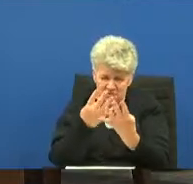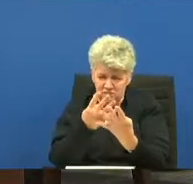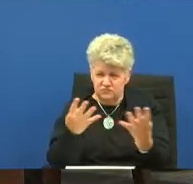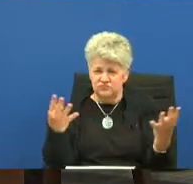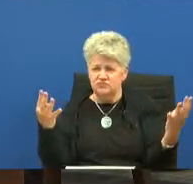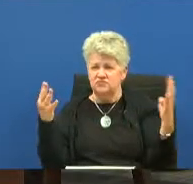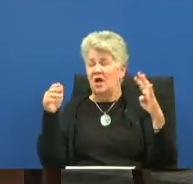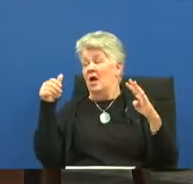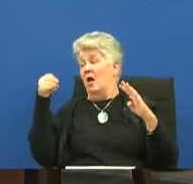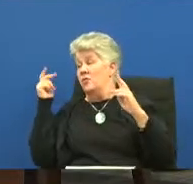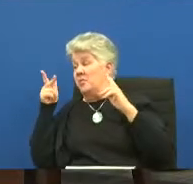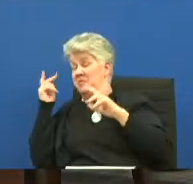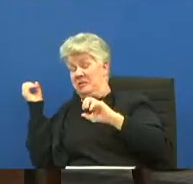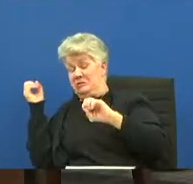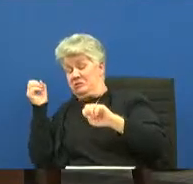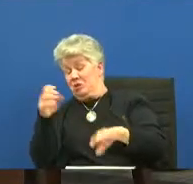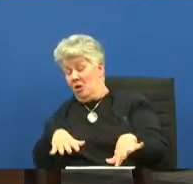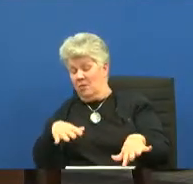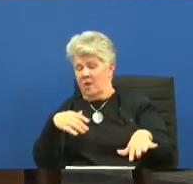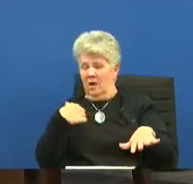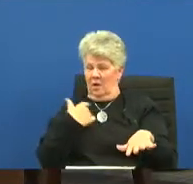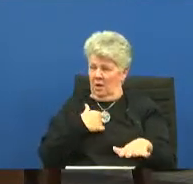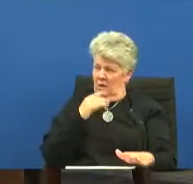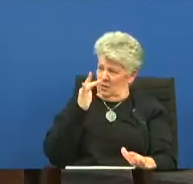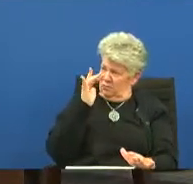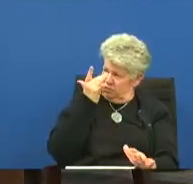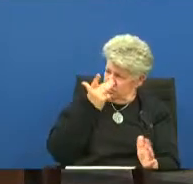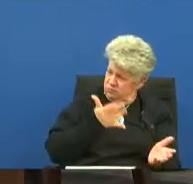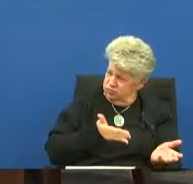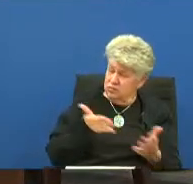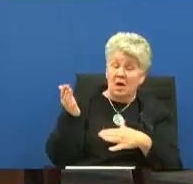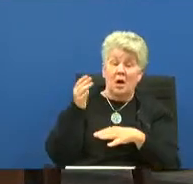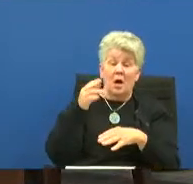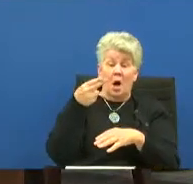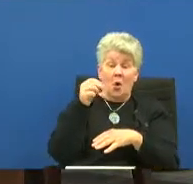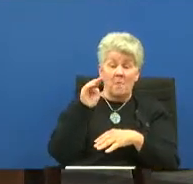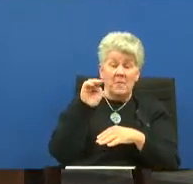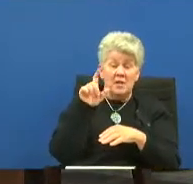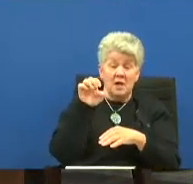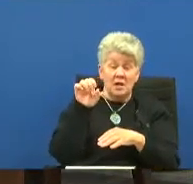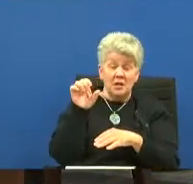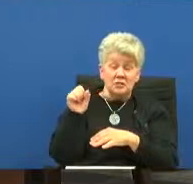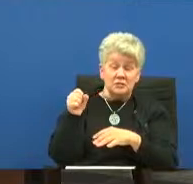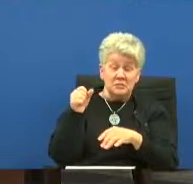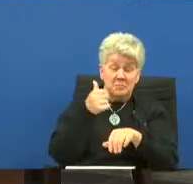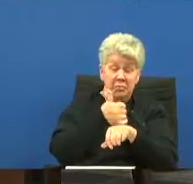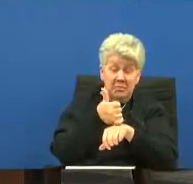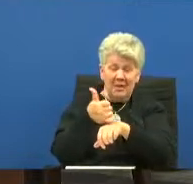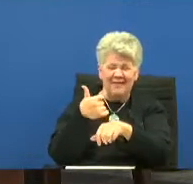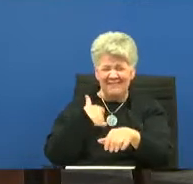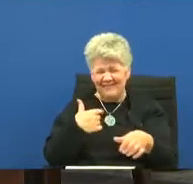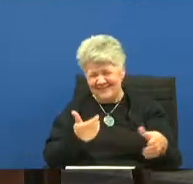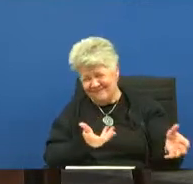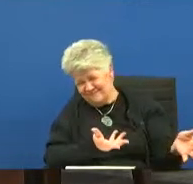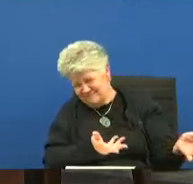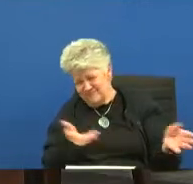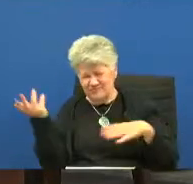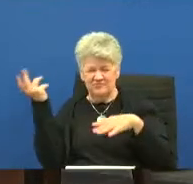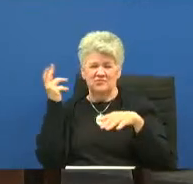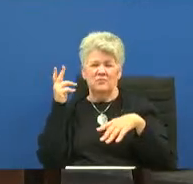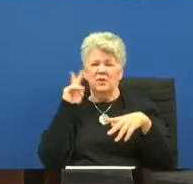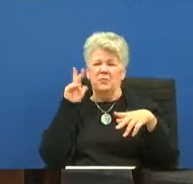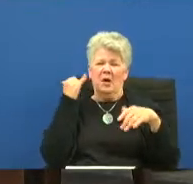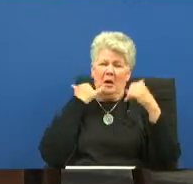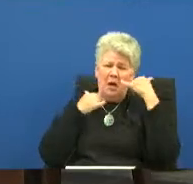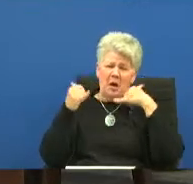citizens in the area, running off homeless people in the area, phone calls from concerned citizens in the area because